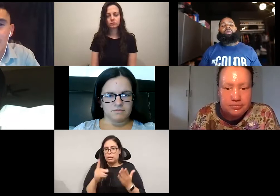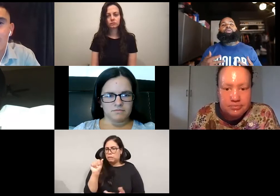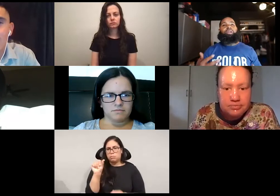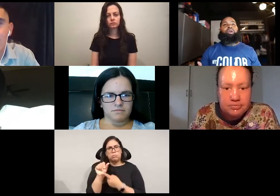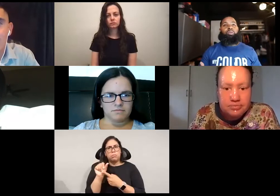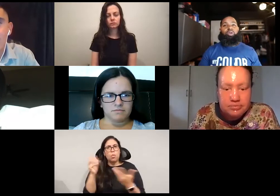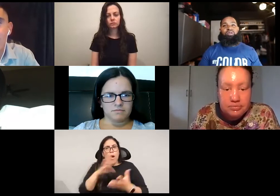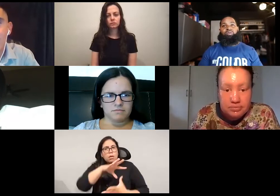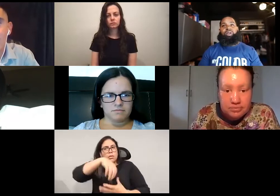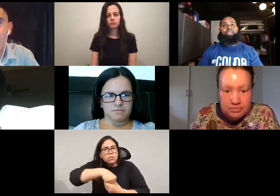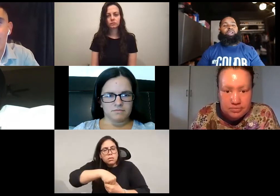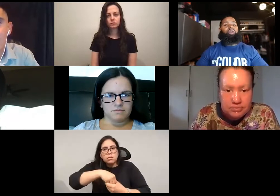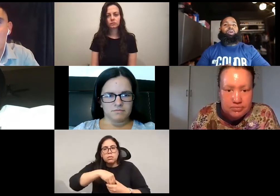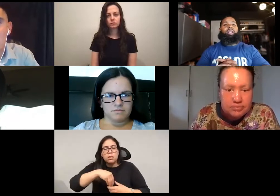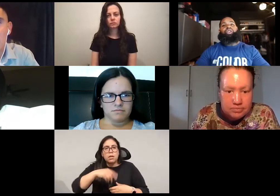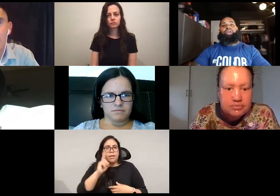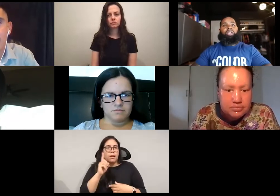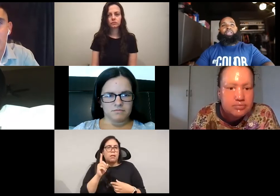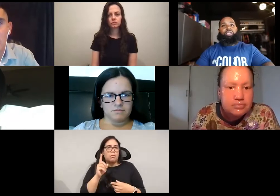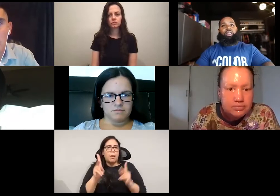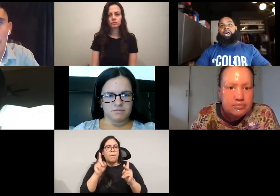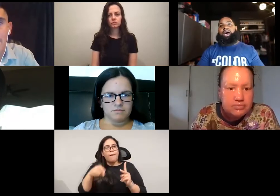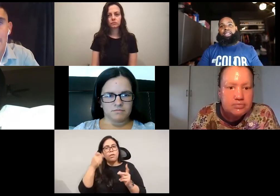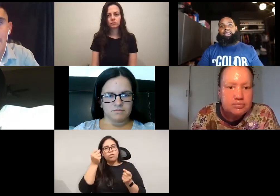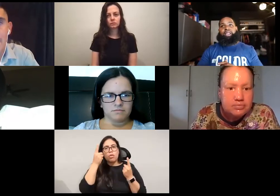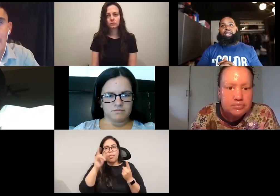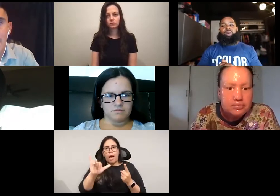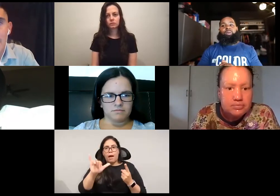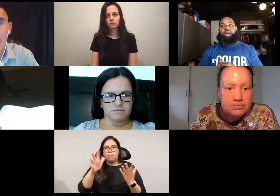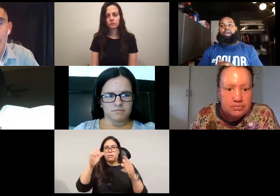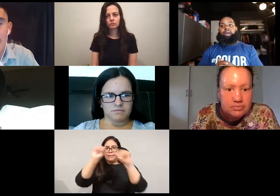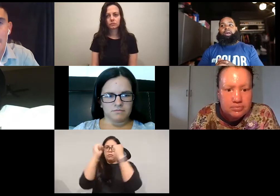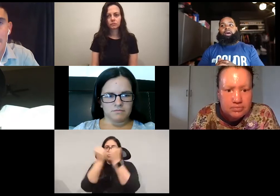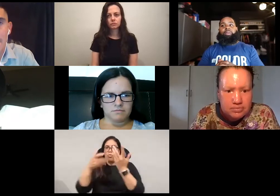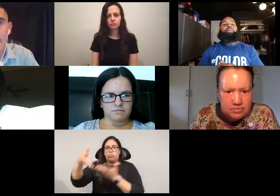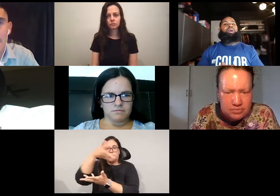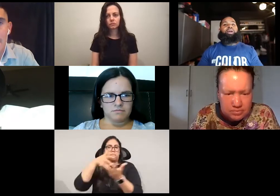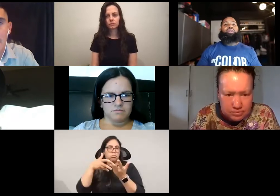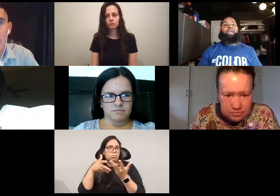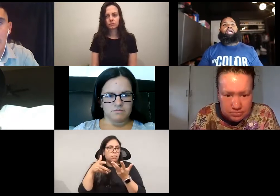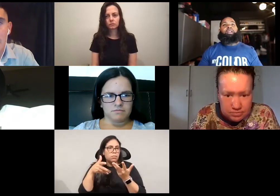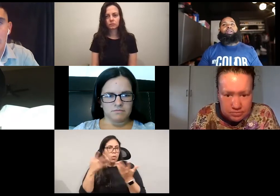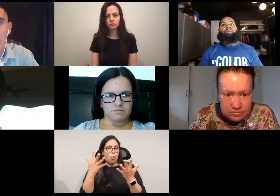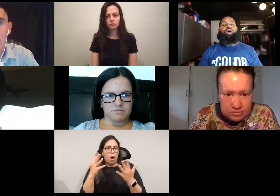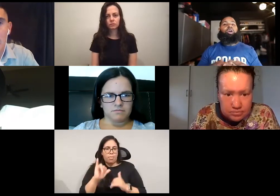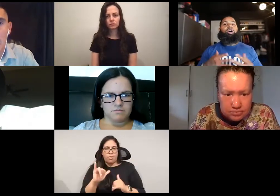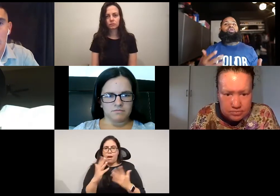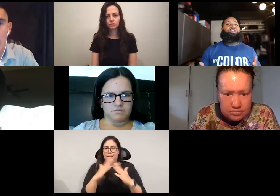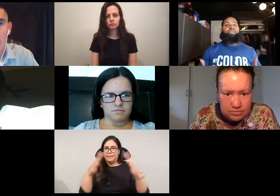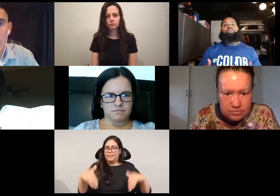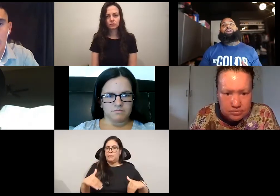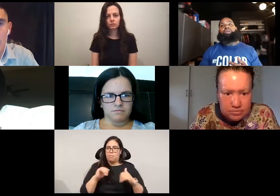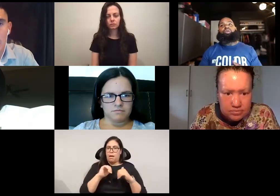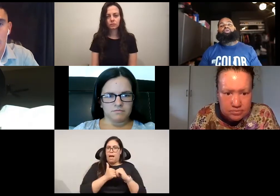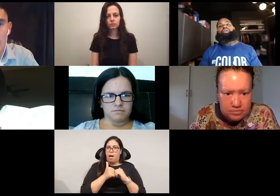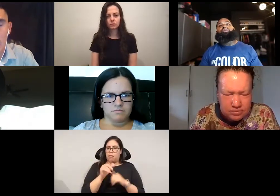if people can know more of what that social construct is, I think then that way people can understand what our voices